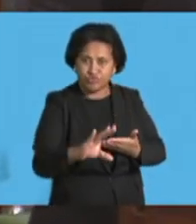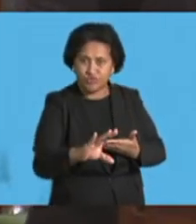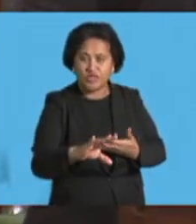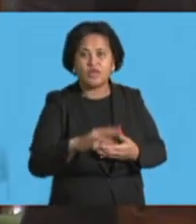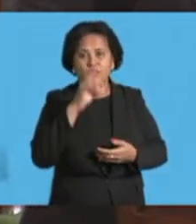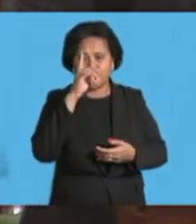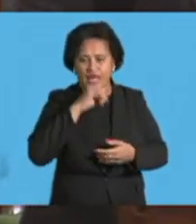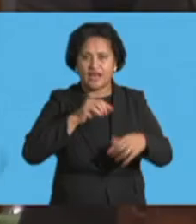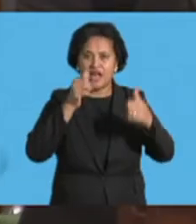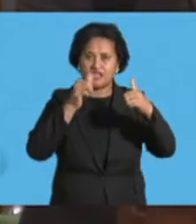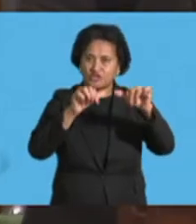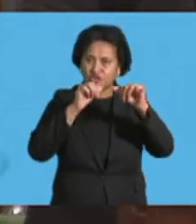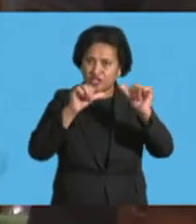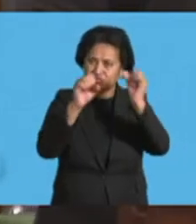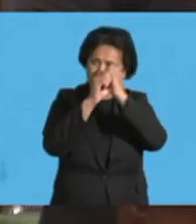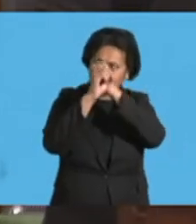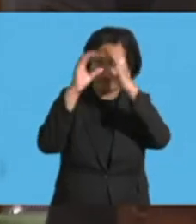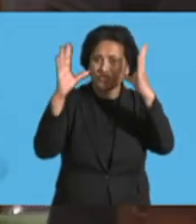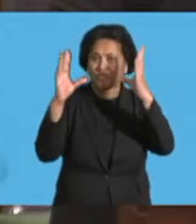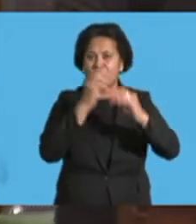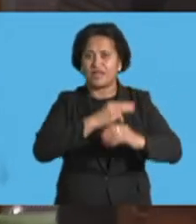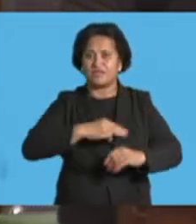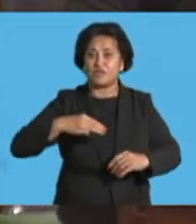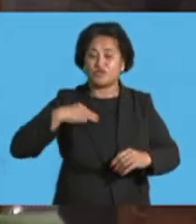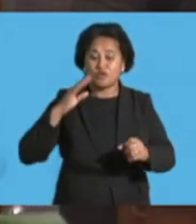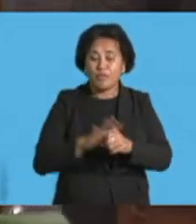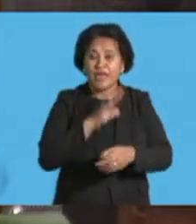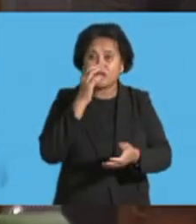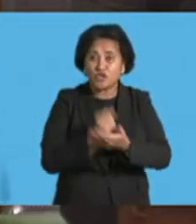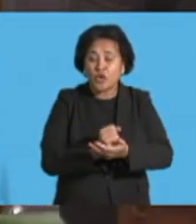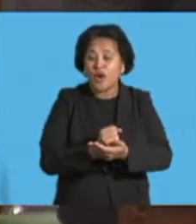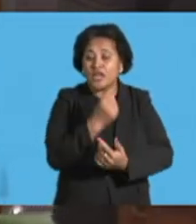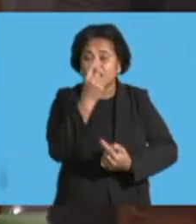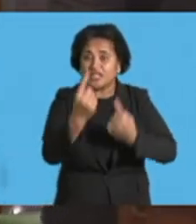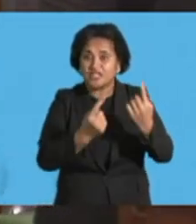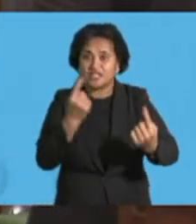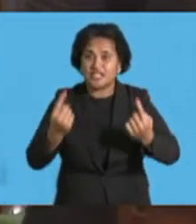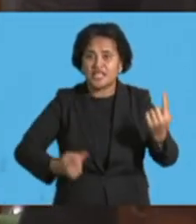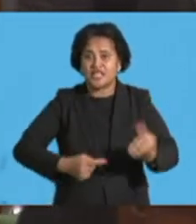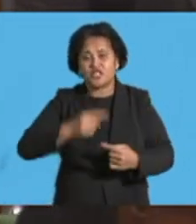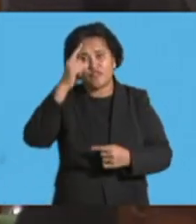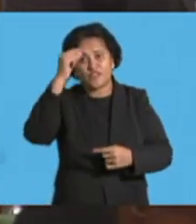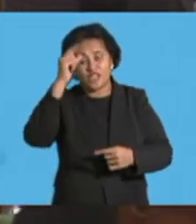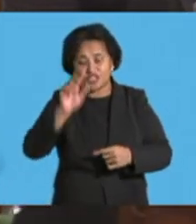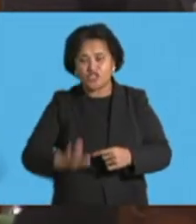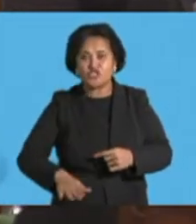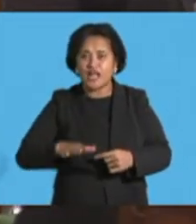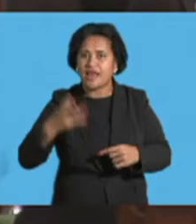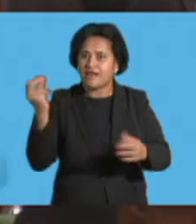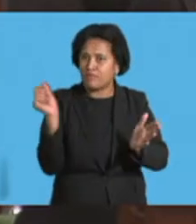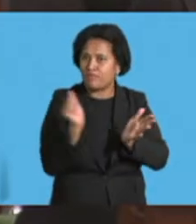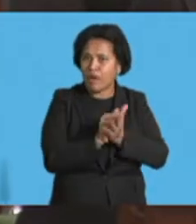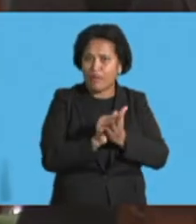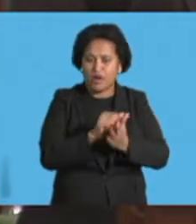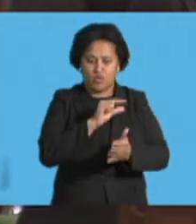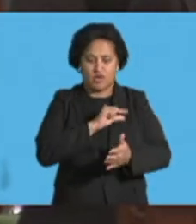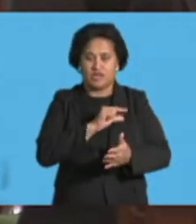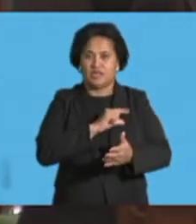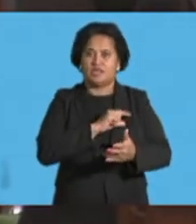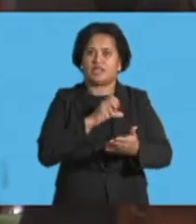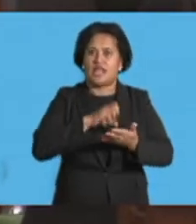our ministry to ensure that every Fijian child has an adequate education regardless of their parents'